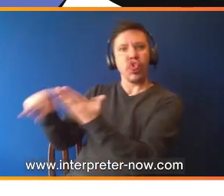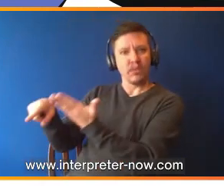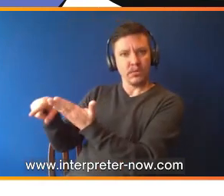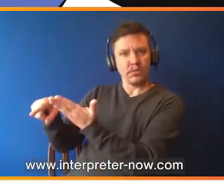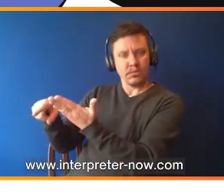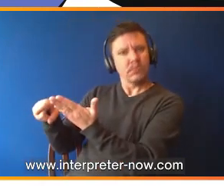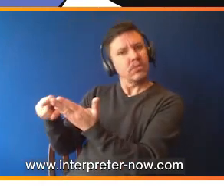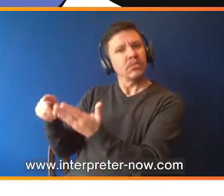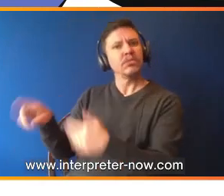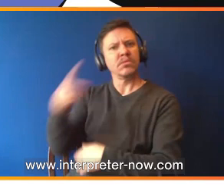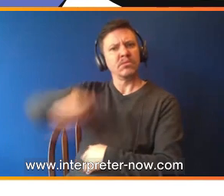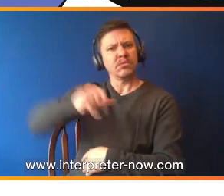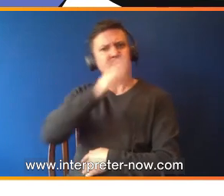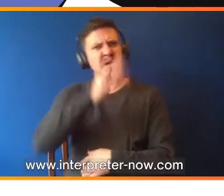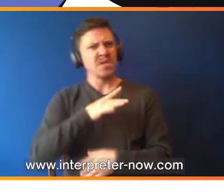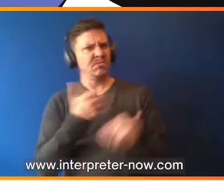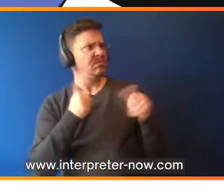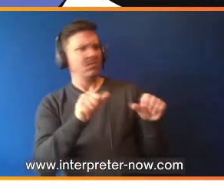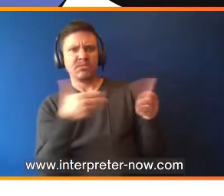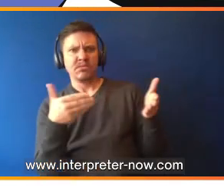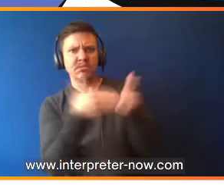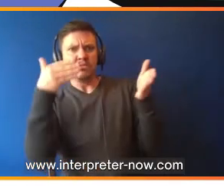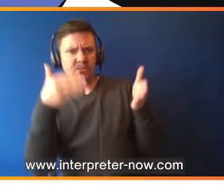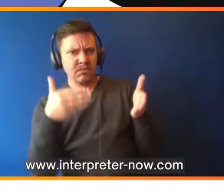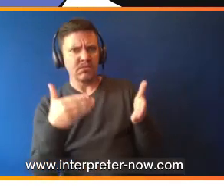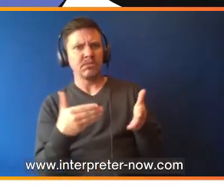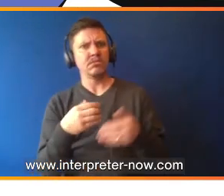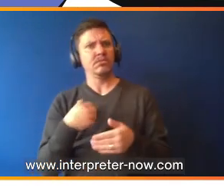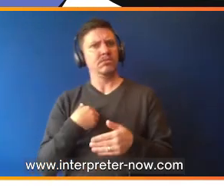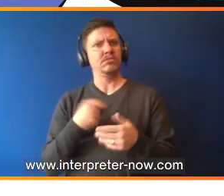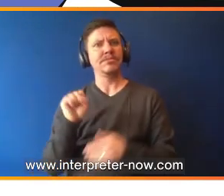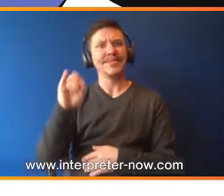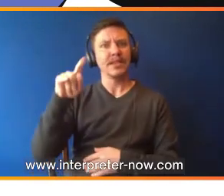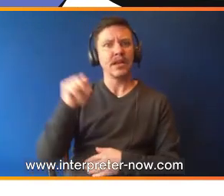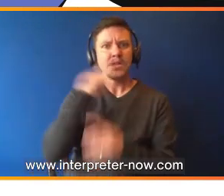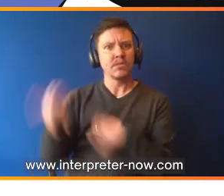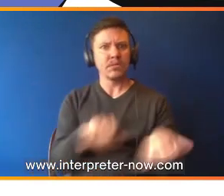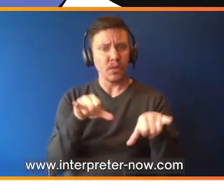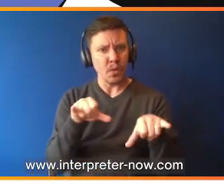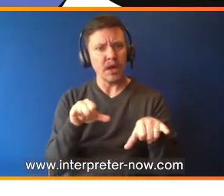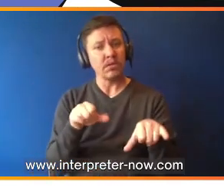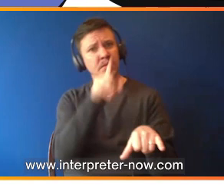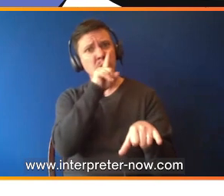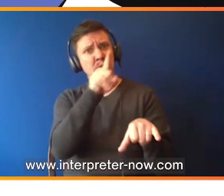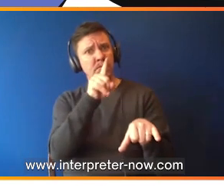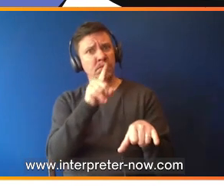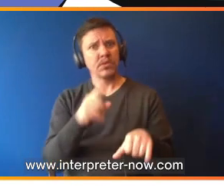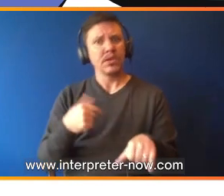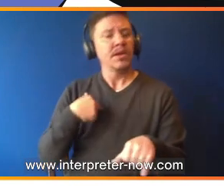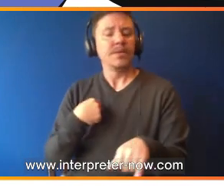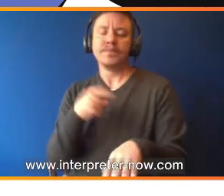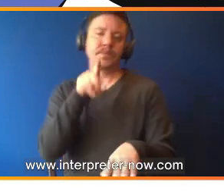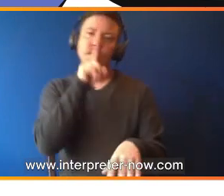not just the biases that are embedded in the process, not just about, you know, the sort of assumptions that we make, but thinking about what